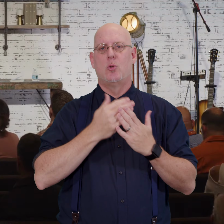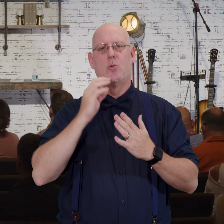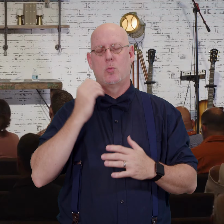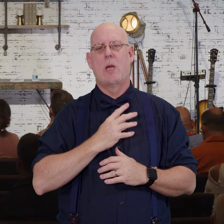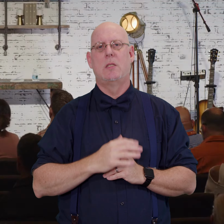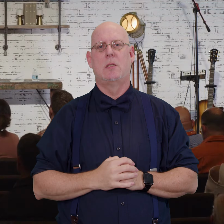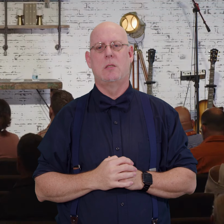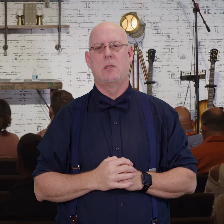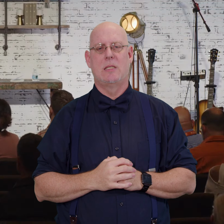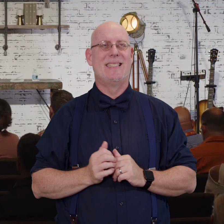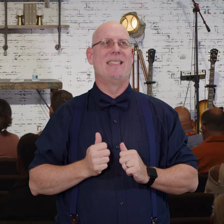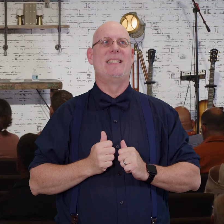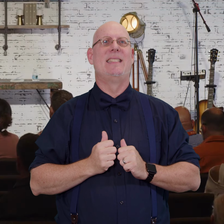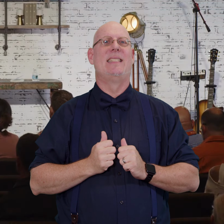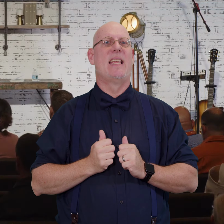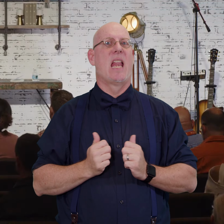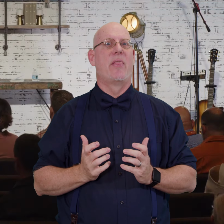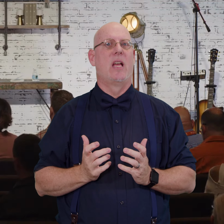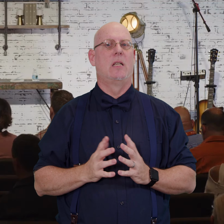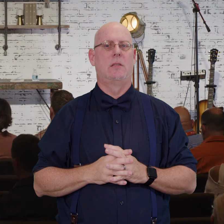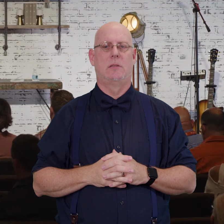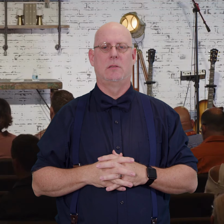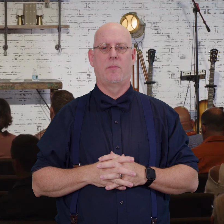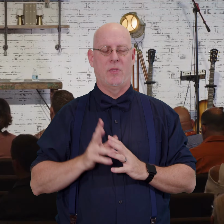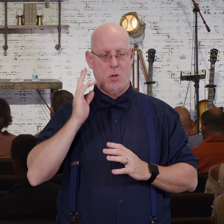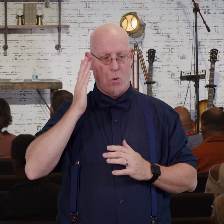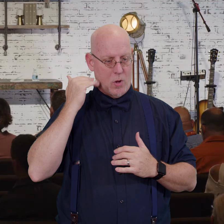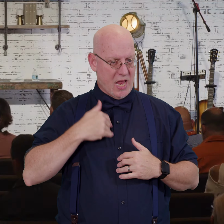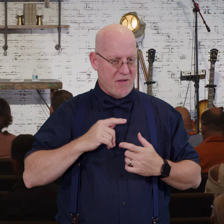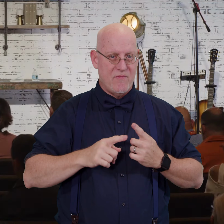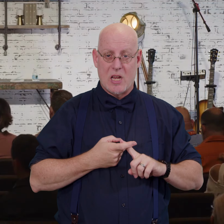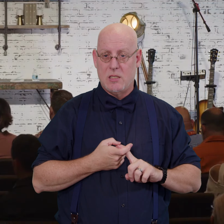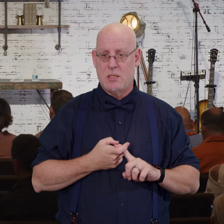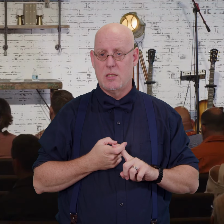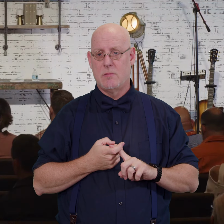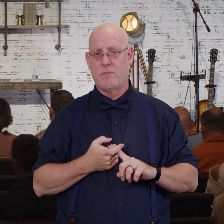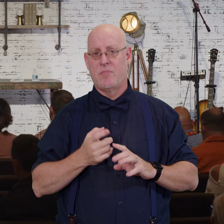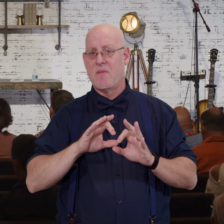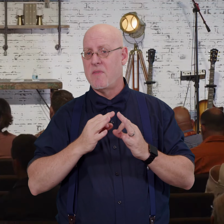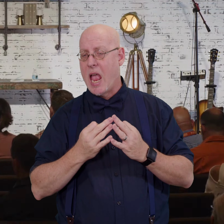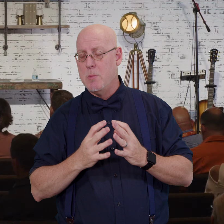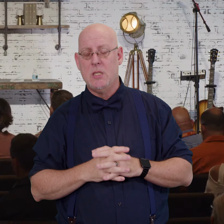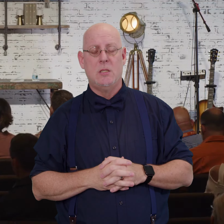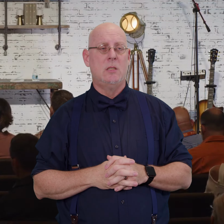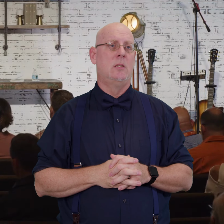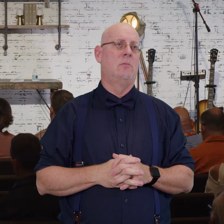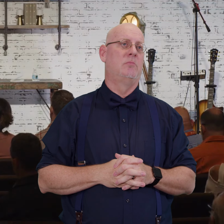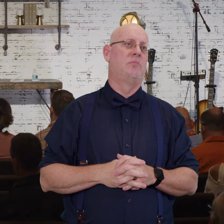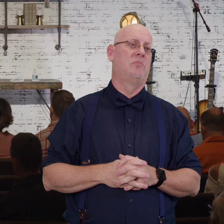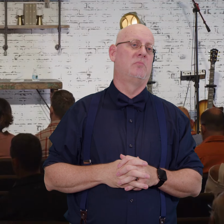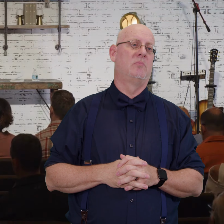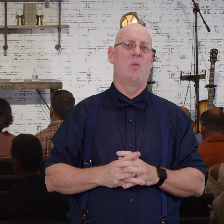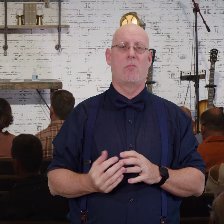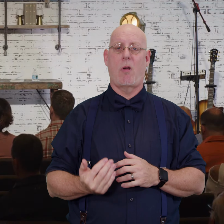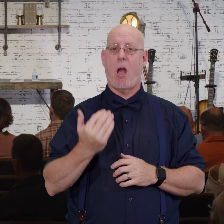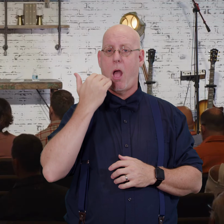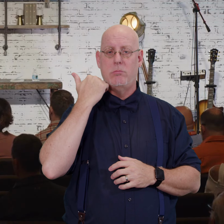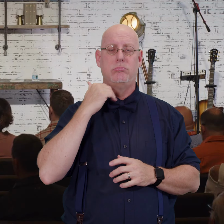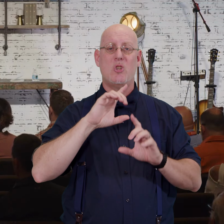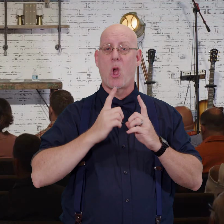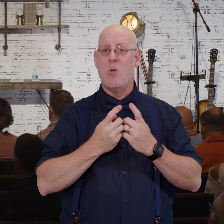grace. Anything. Now, the reason we have friends, the reason we have families, the reason we can pound a donut